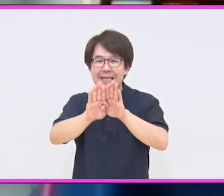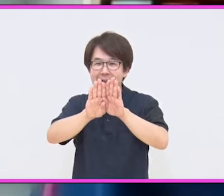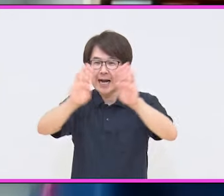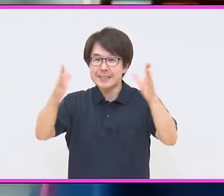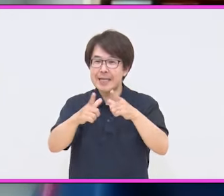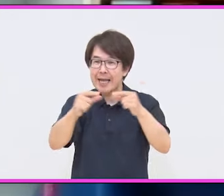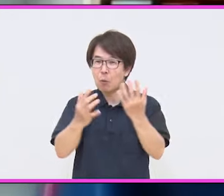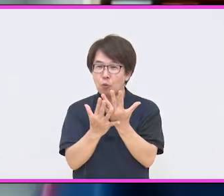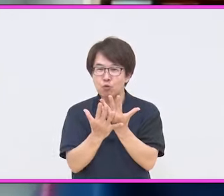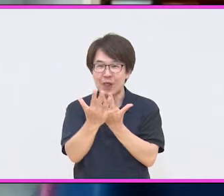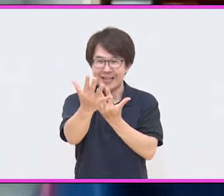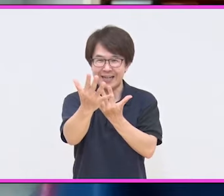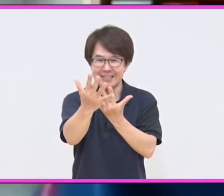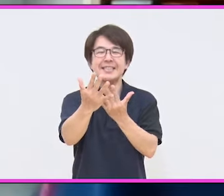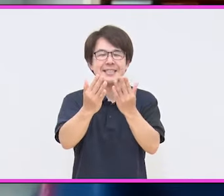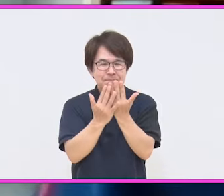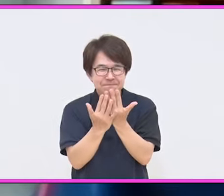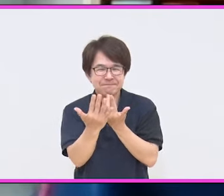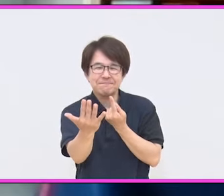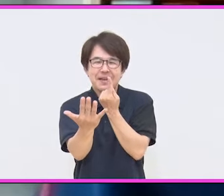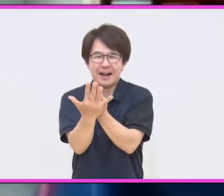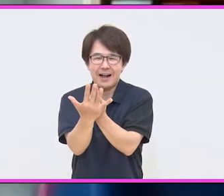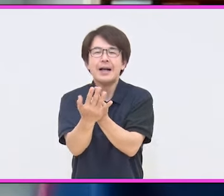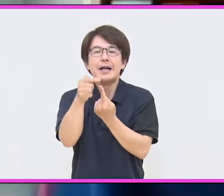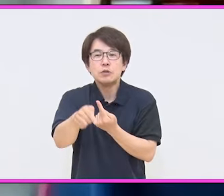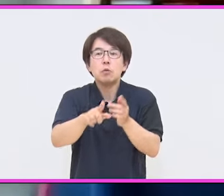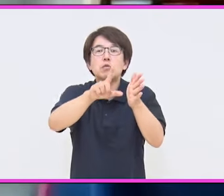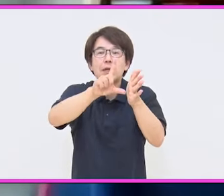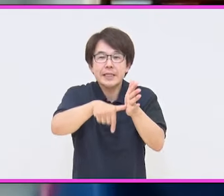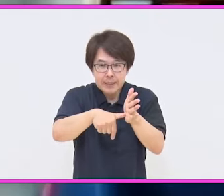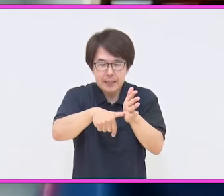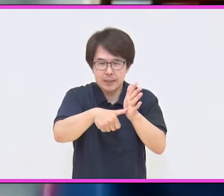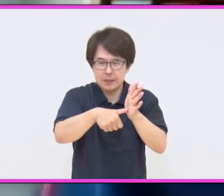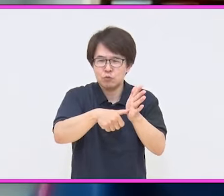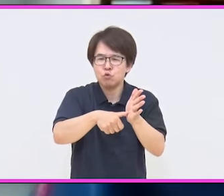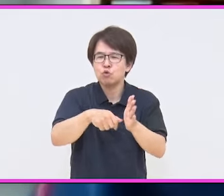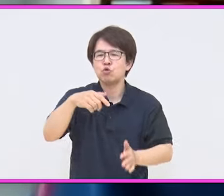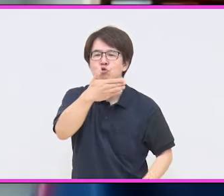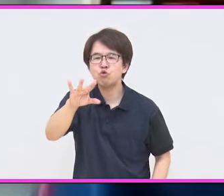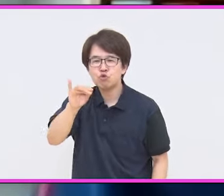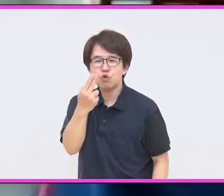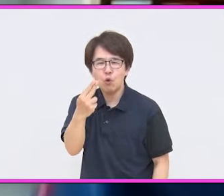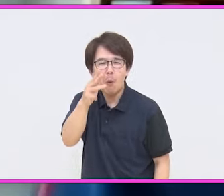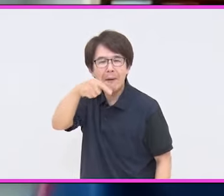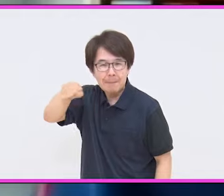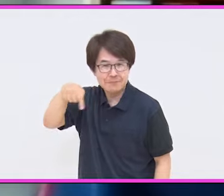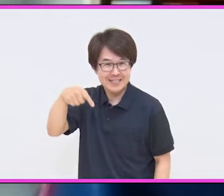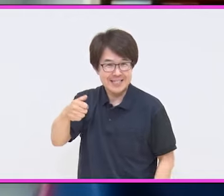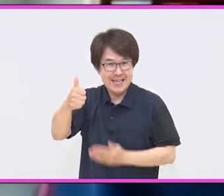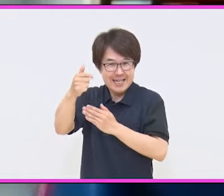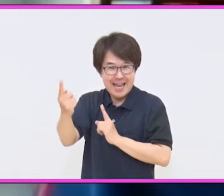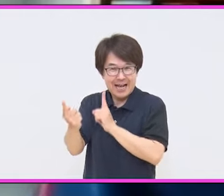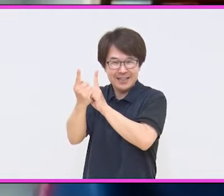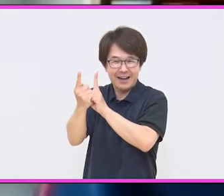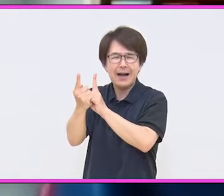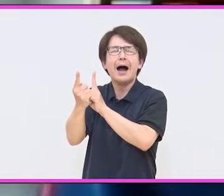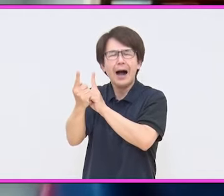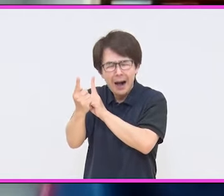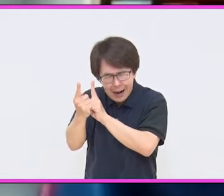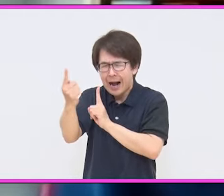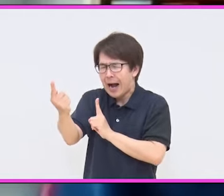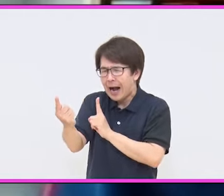1962. And there I met Pomper Gutman, Professor Gutman,And I think it's fair to say at that point